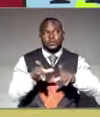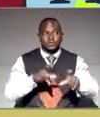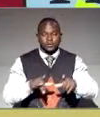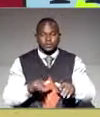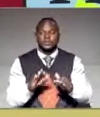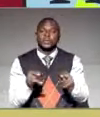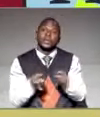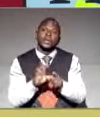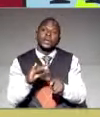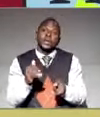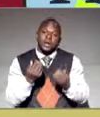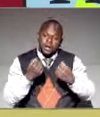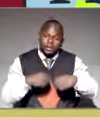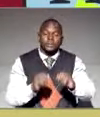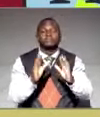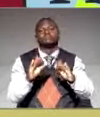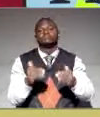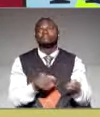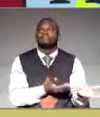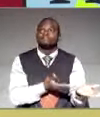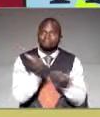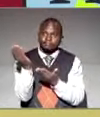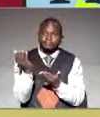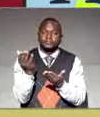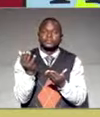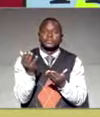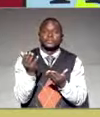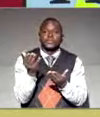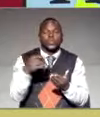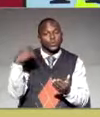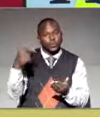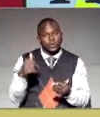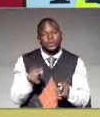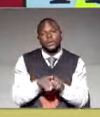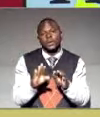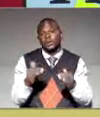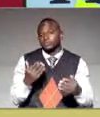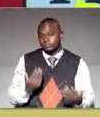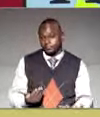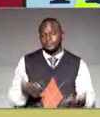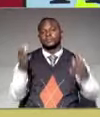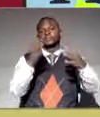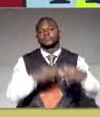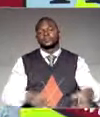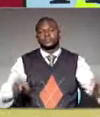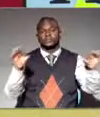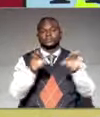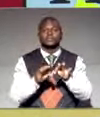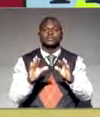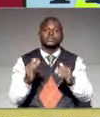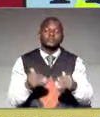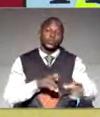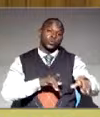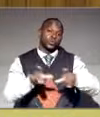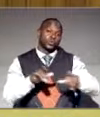content, then you're able to export quality. So that is the importance of